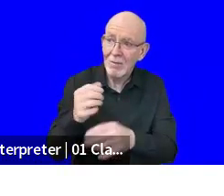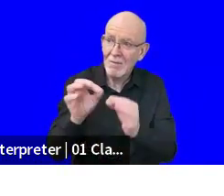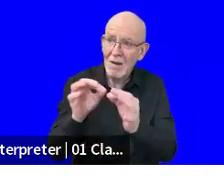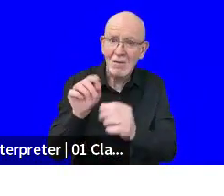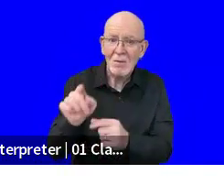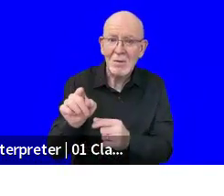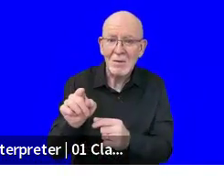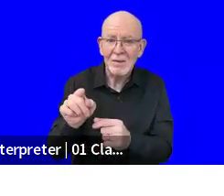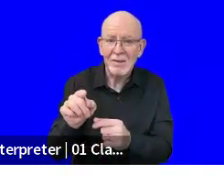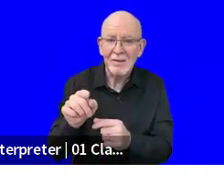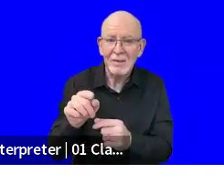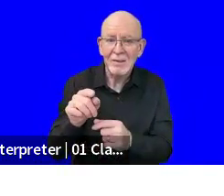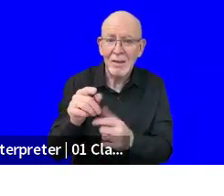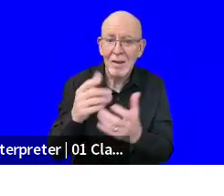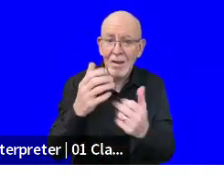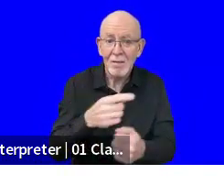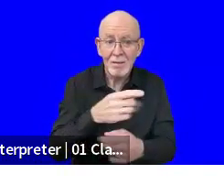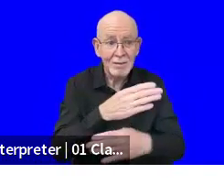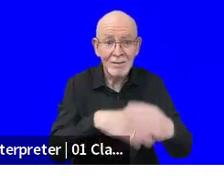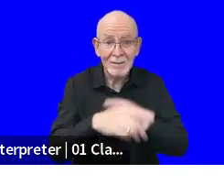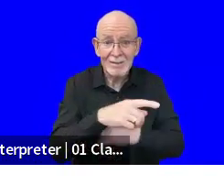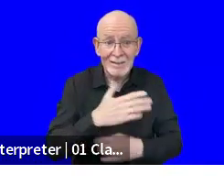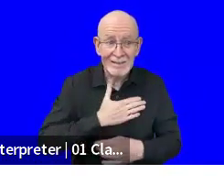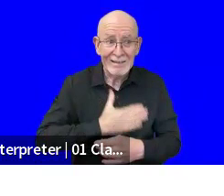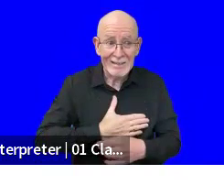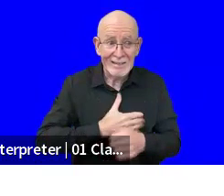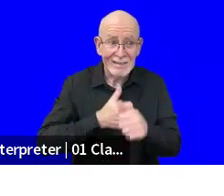if the cost of the